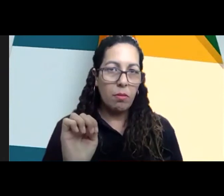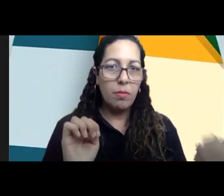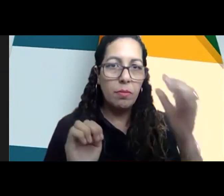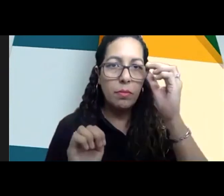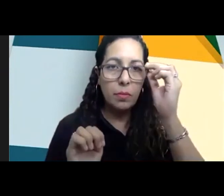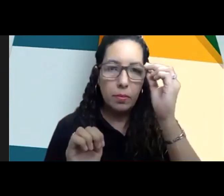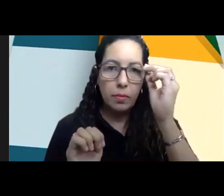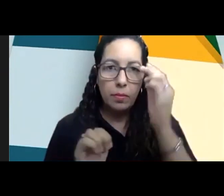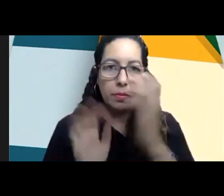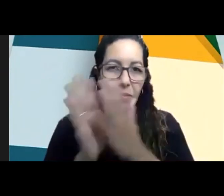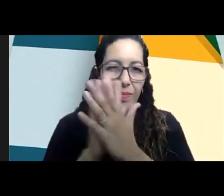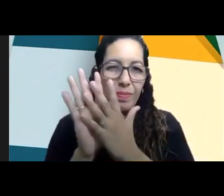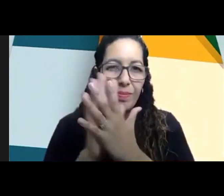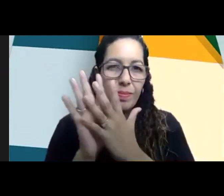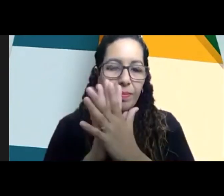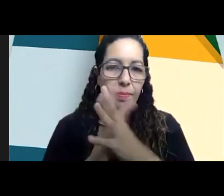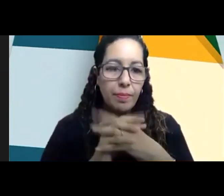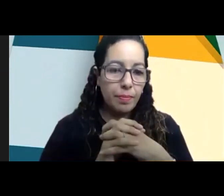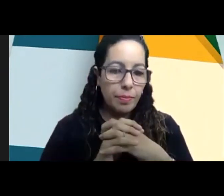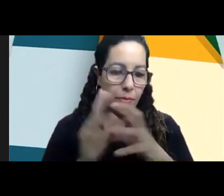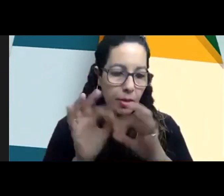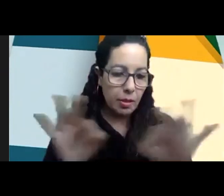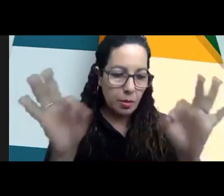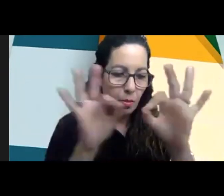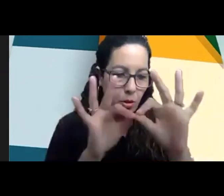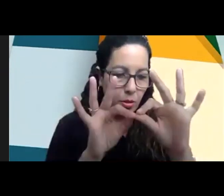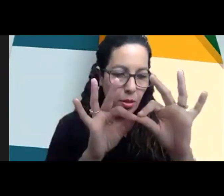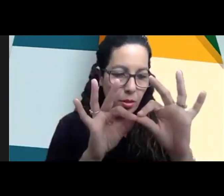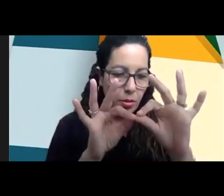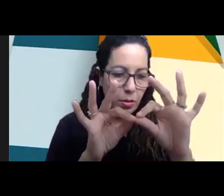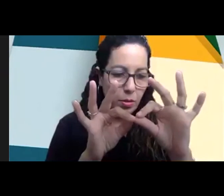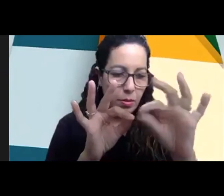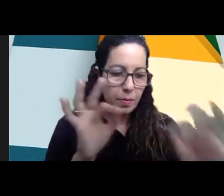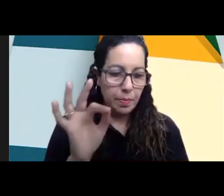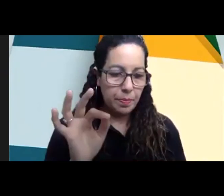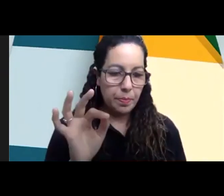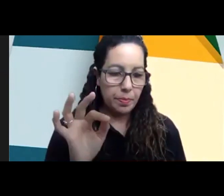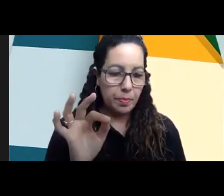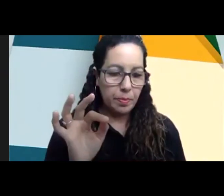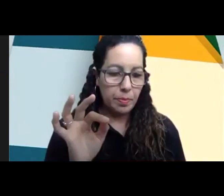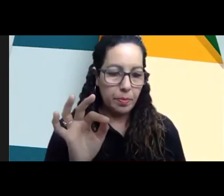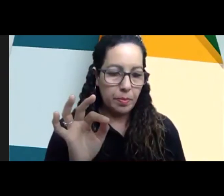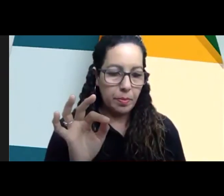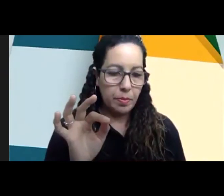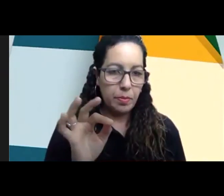damages. It's important that proposers must have a minimum of required